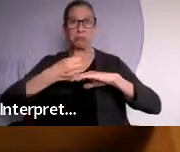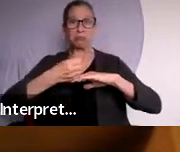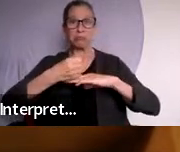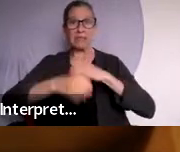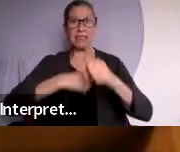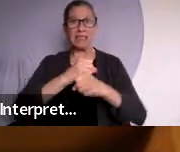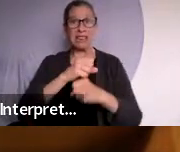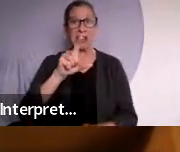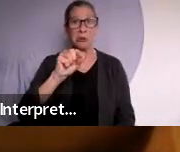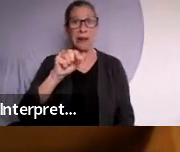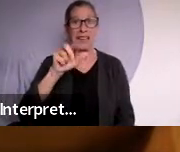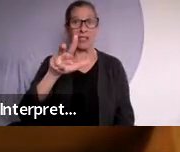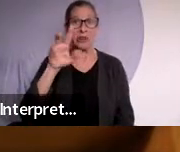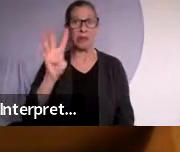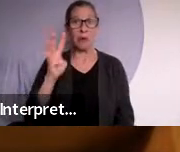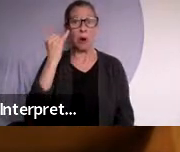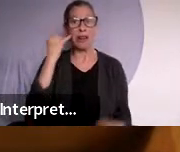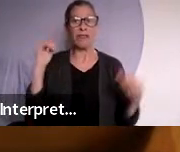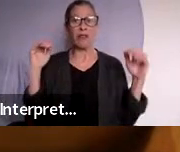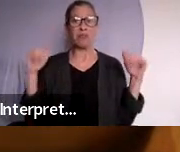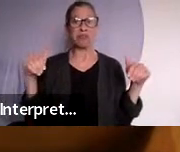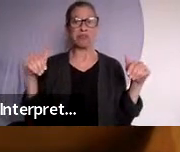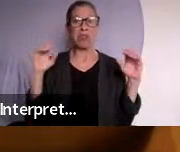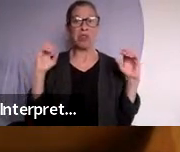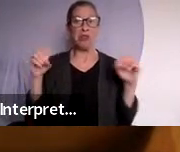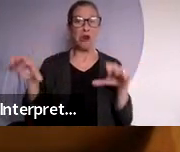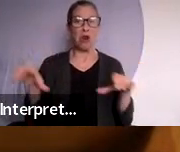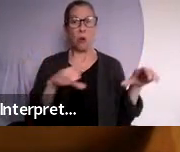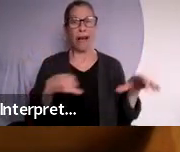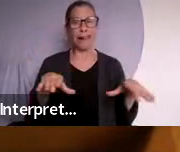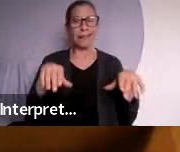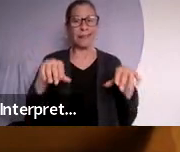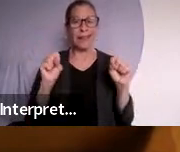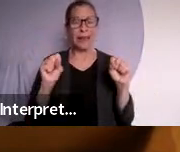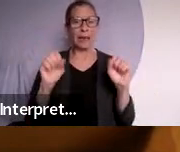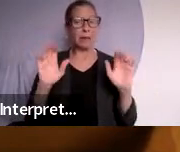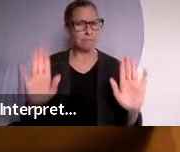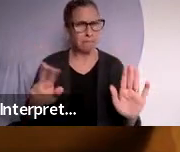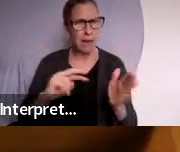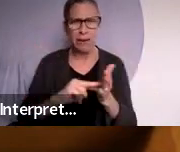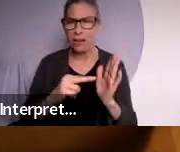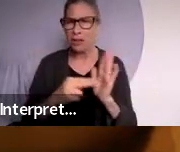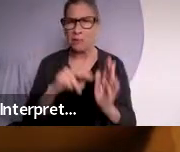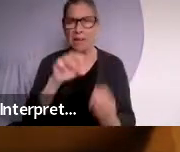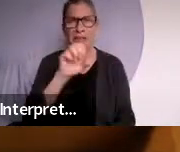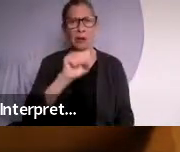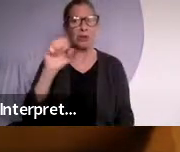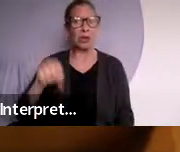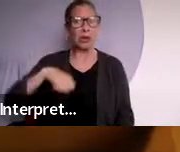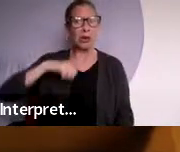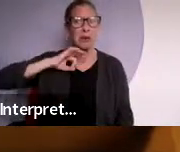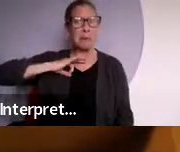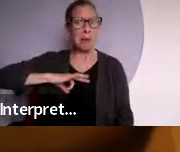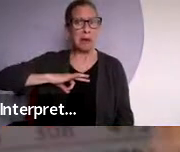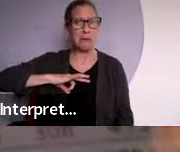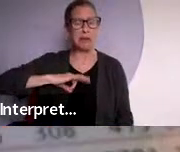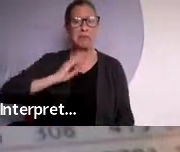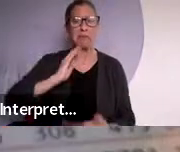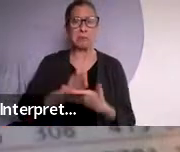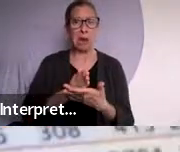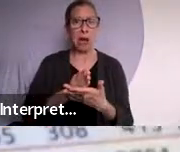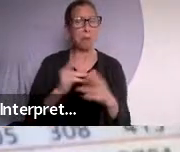no action is taken. This does not mean Social Security benefits would